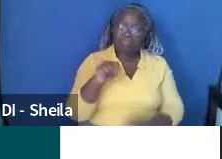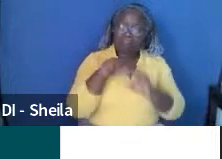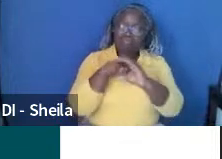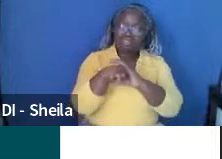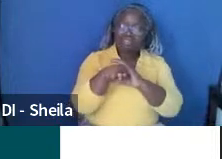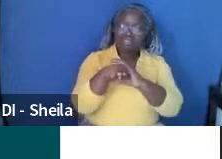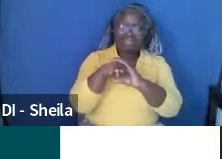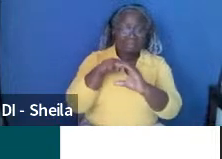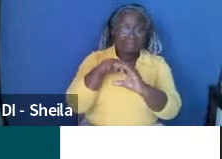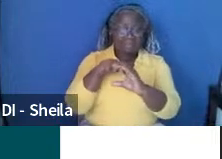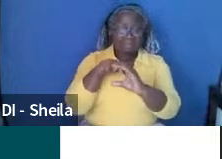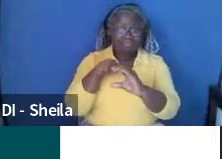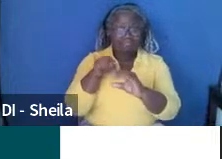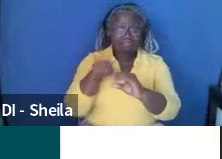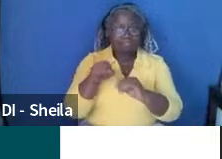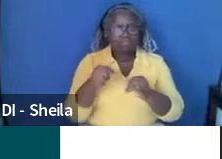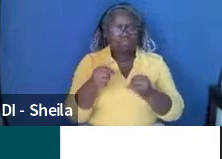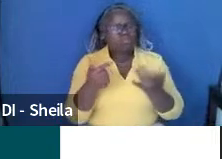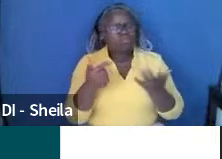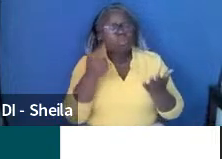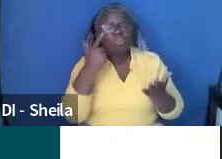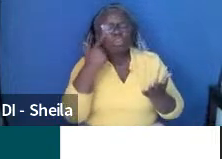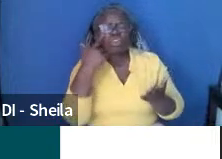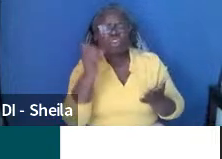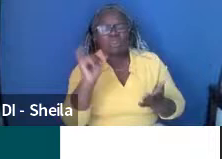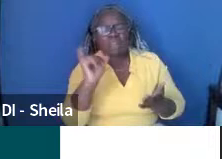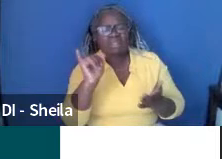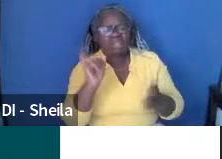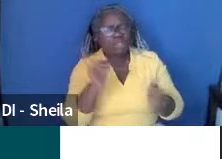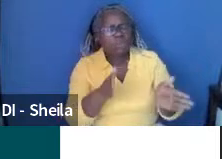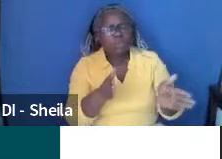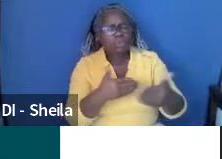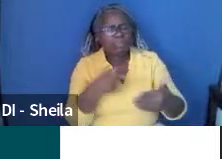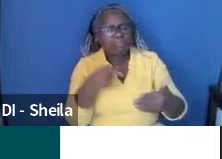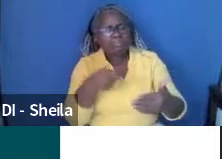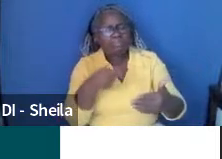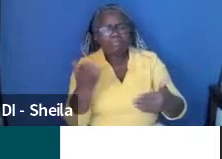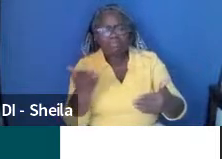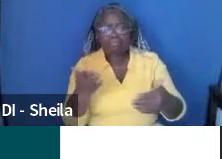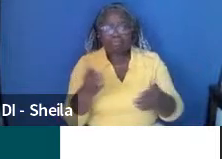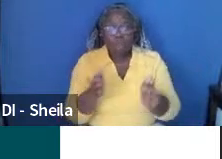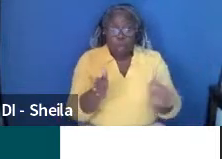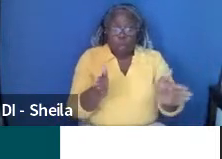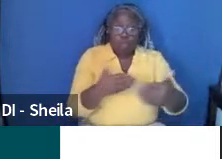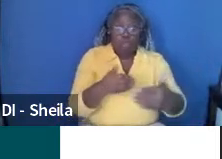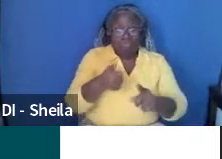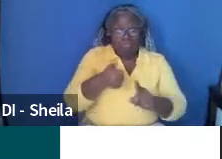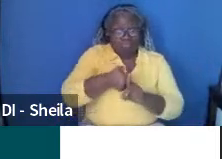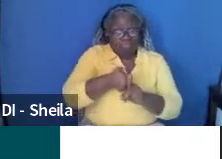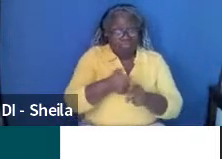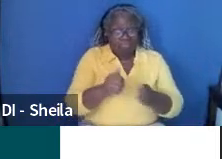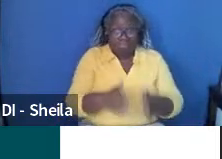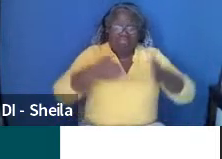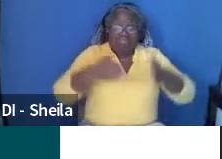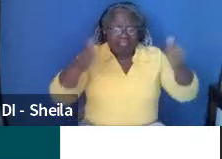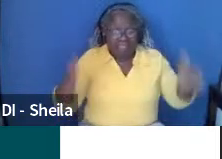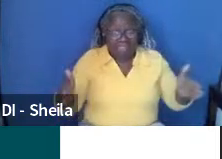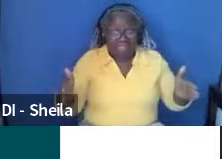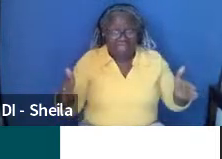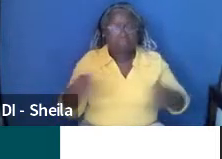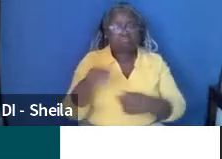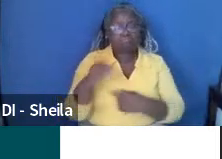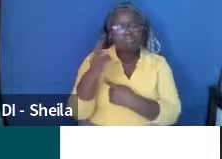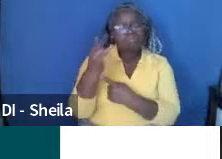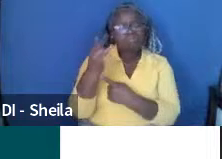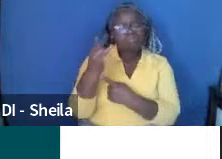is easier because the room is, again, much larger. So this room is 18 feet wide by somewhere